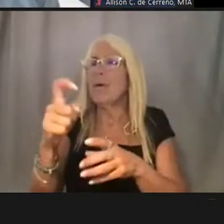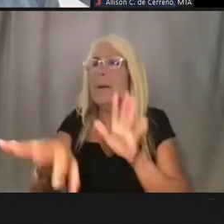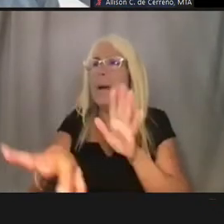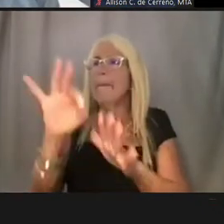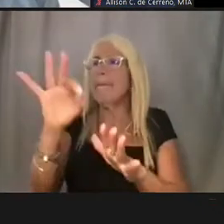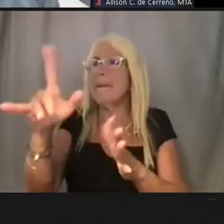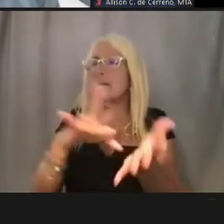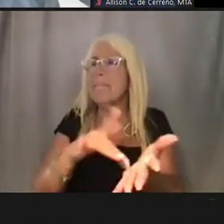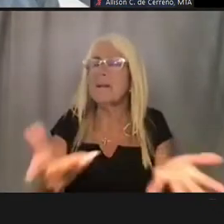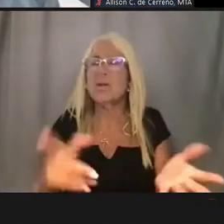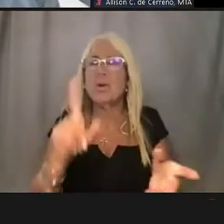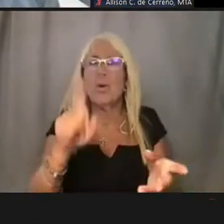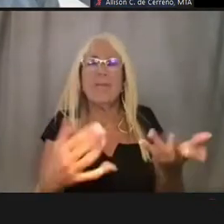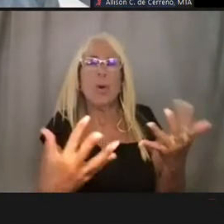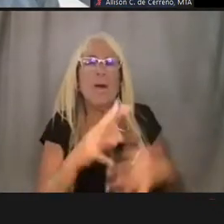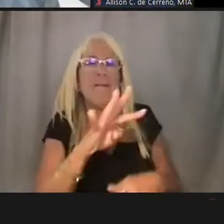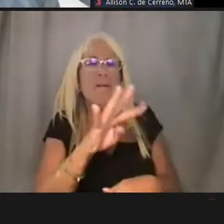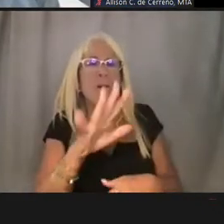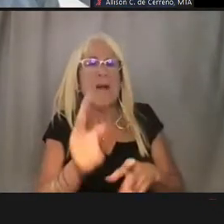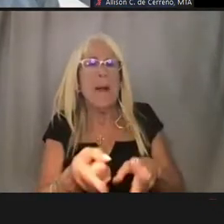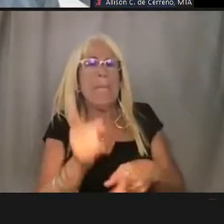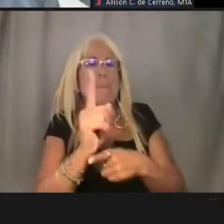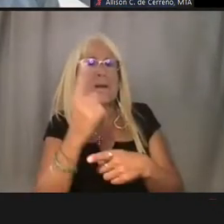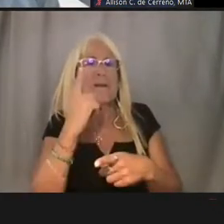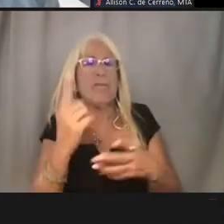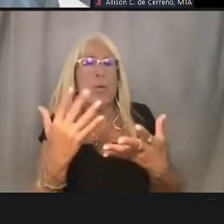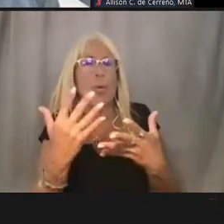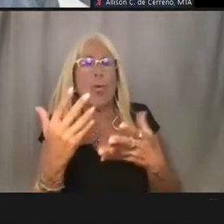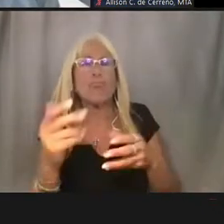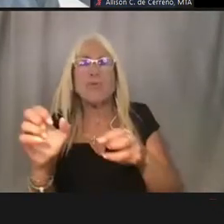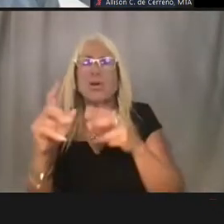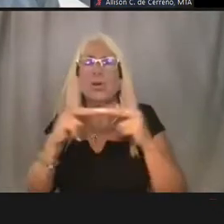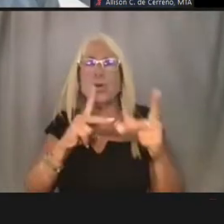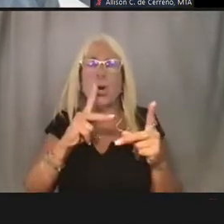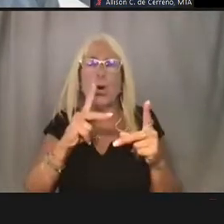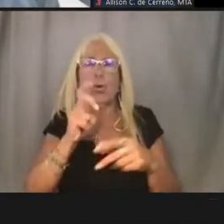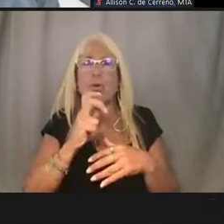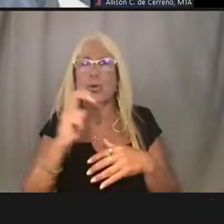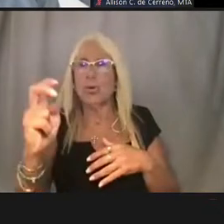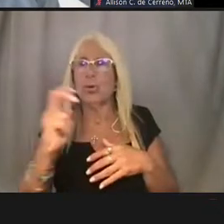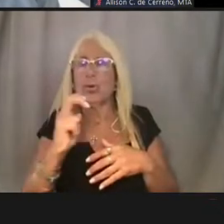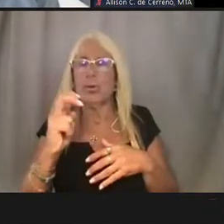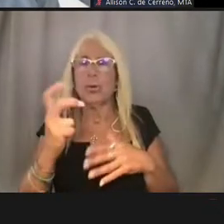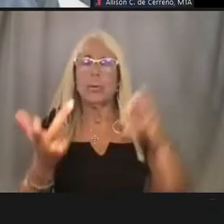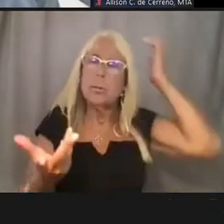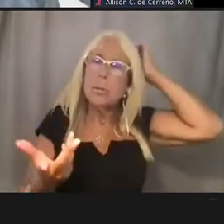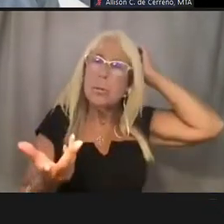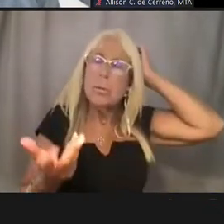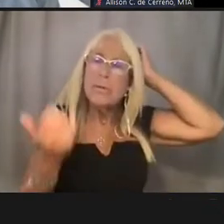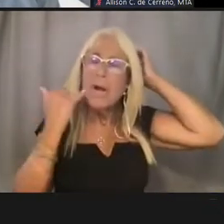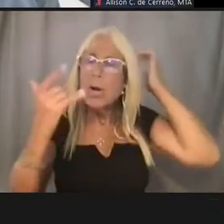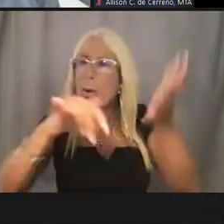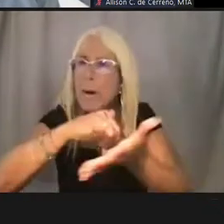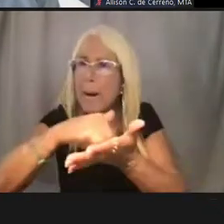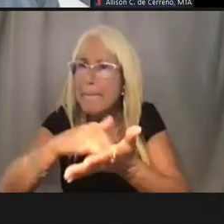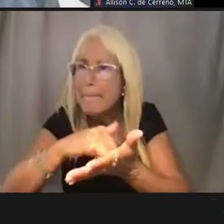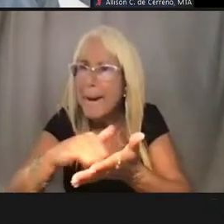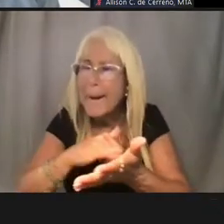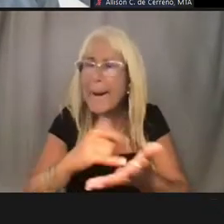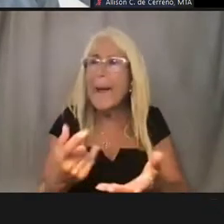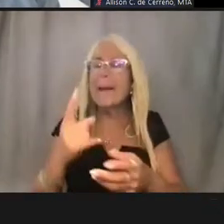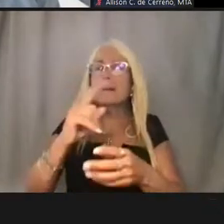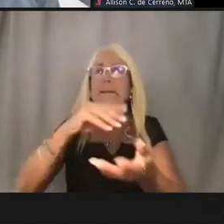because you have to wait 45 minutes for a return trip if I go into see a doctor I combine it with the